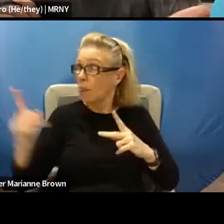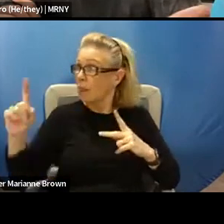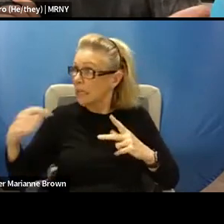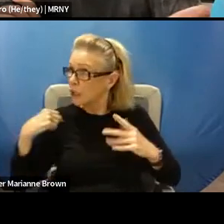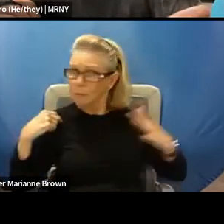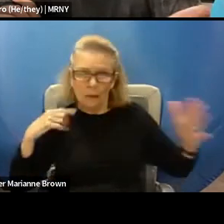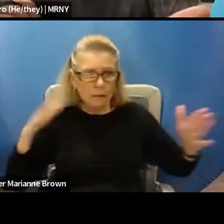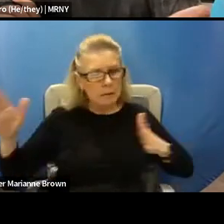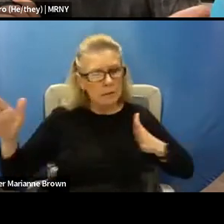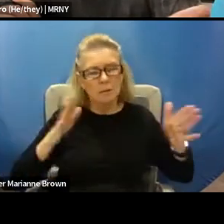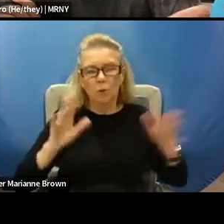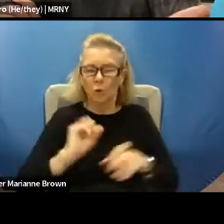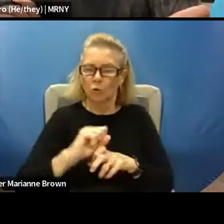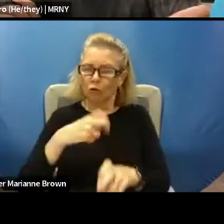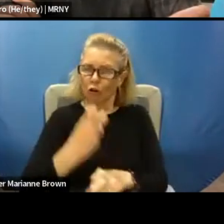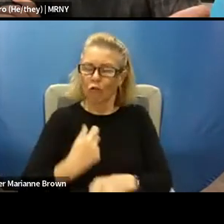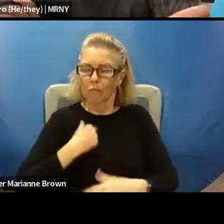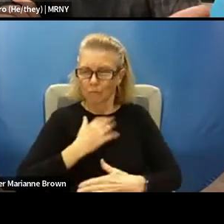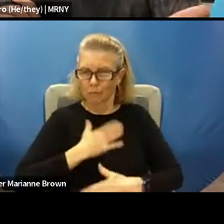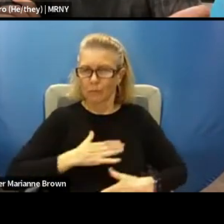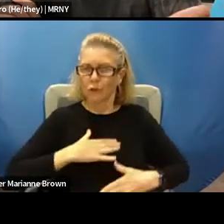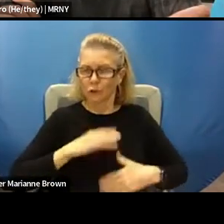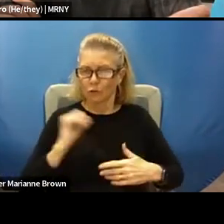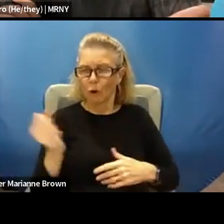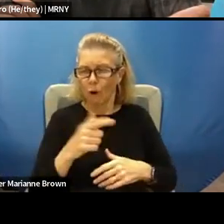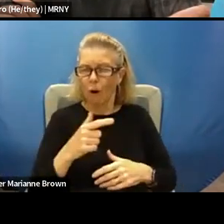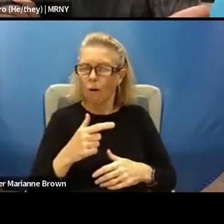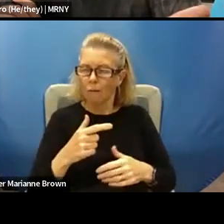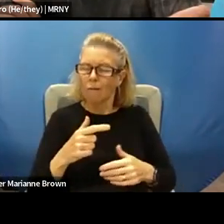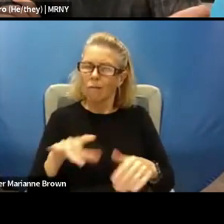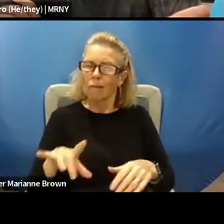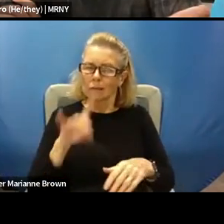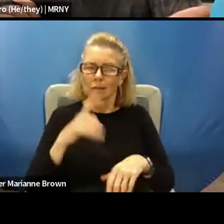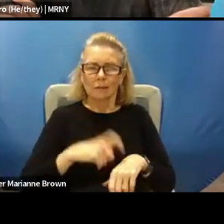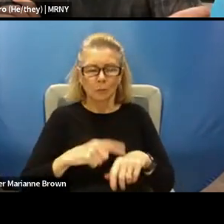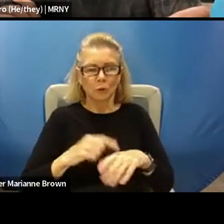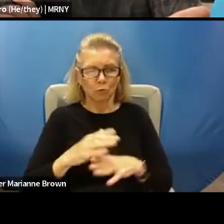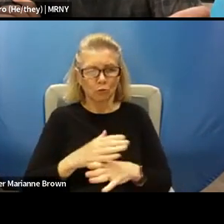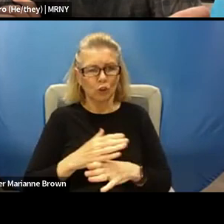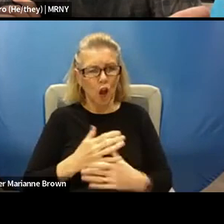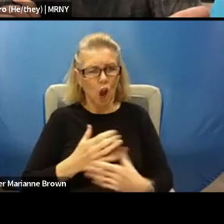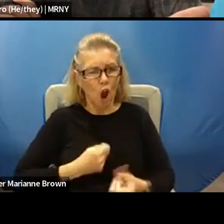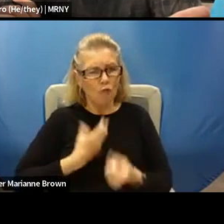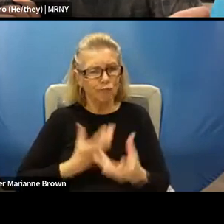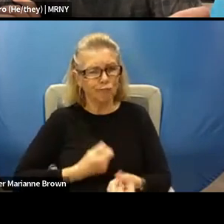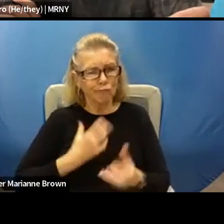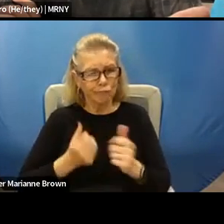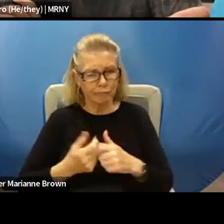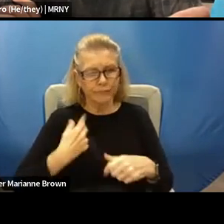I really appreciate everybody taking time to share with us today.